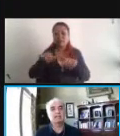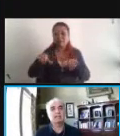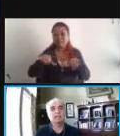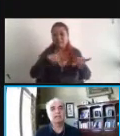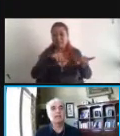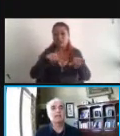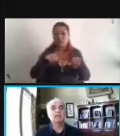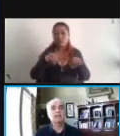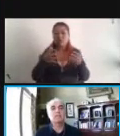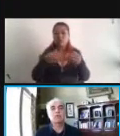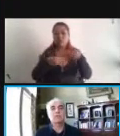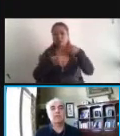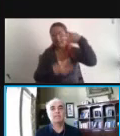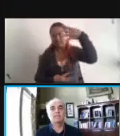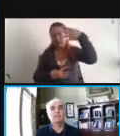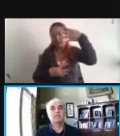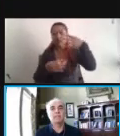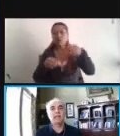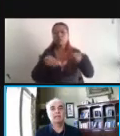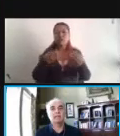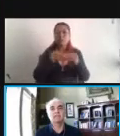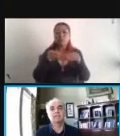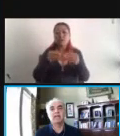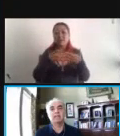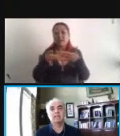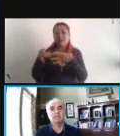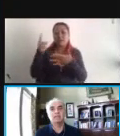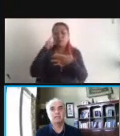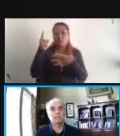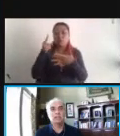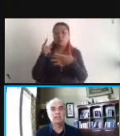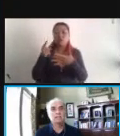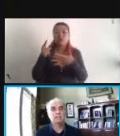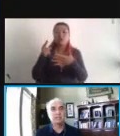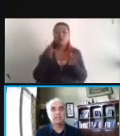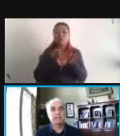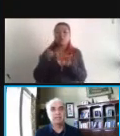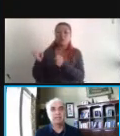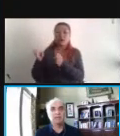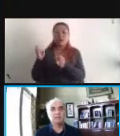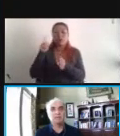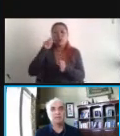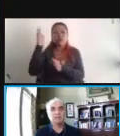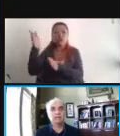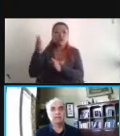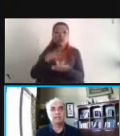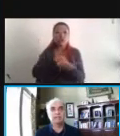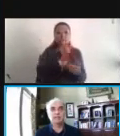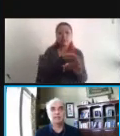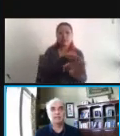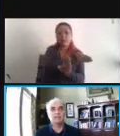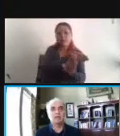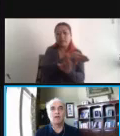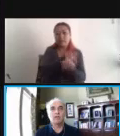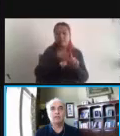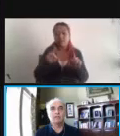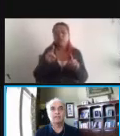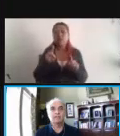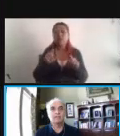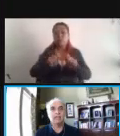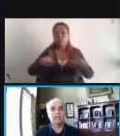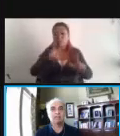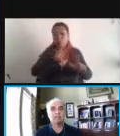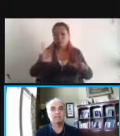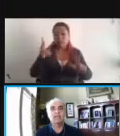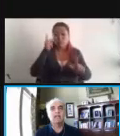guidance so that even more people that haven't flown in the past can fly in the future. So once again, if you go to this website, you can see an overview of all the